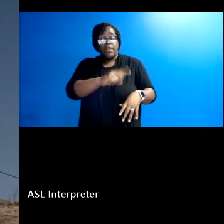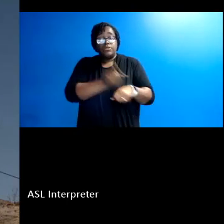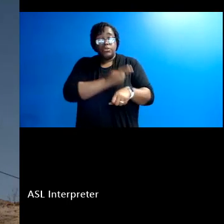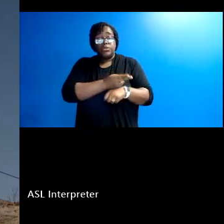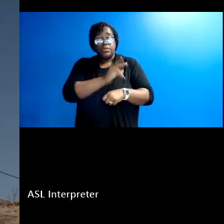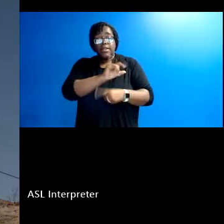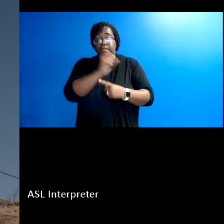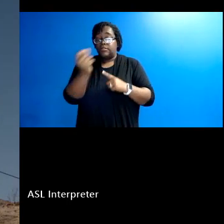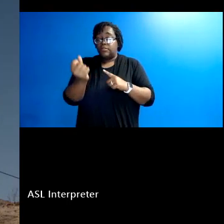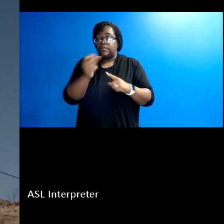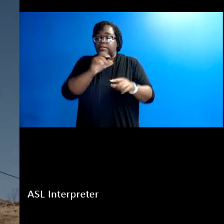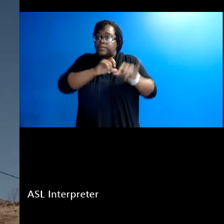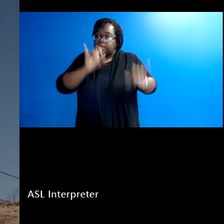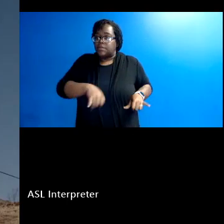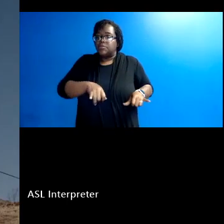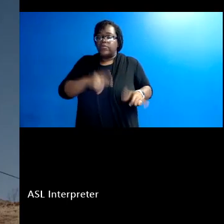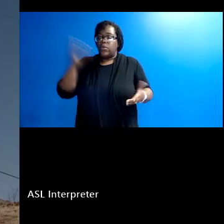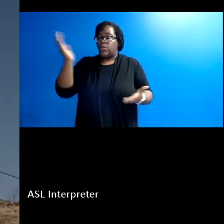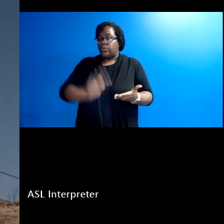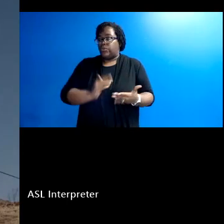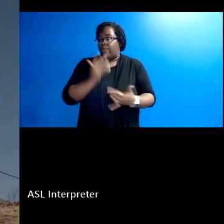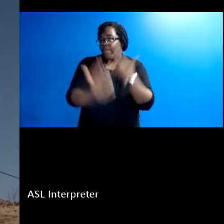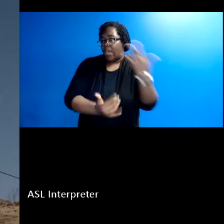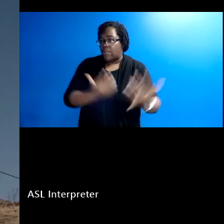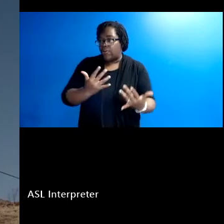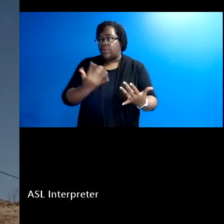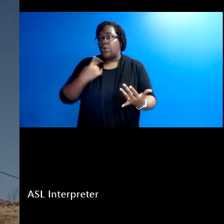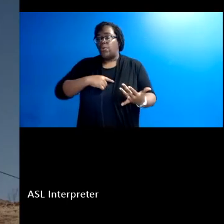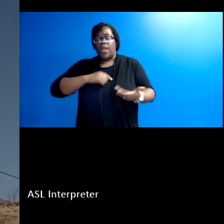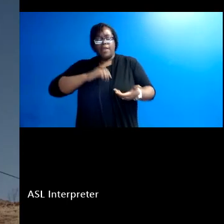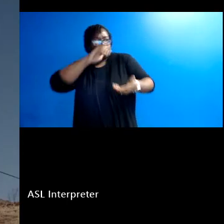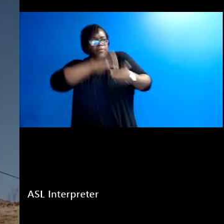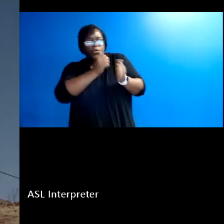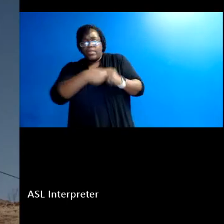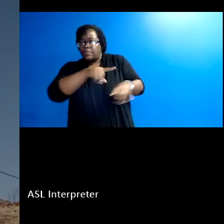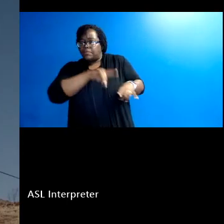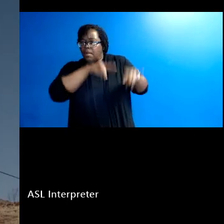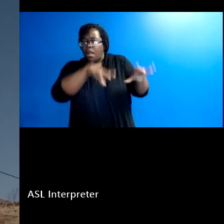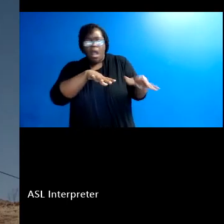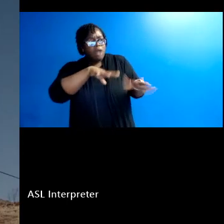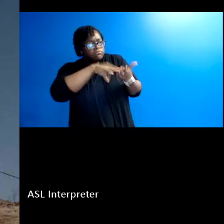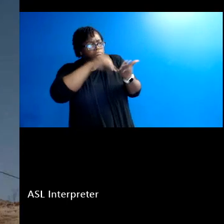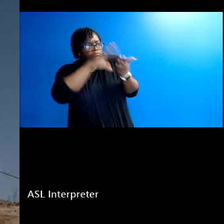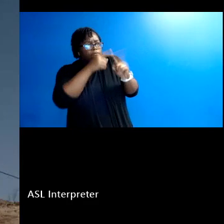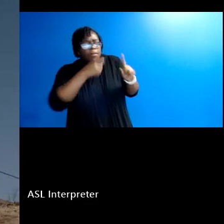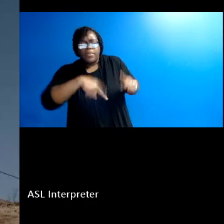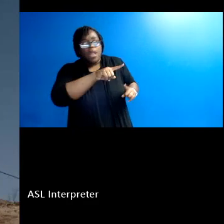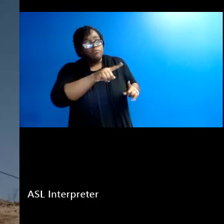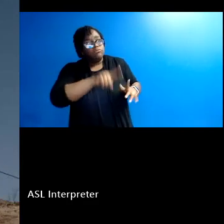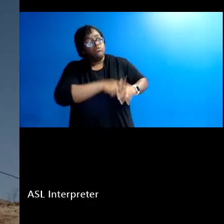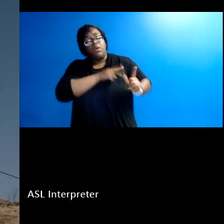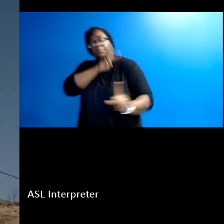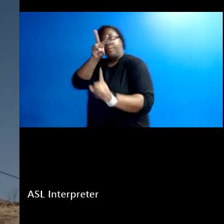We've partnered with our Australian utility peers, learned this technology, and we're starting to deploy this throughout our system. What